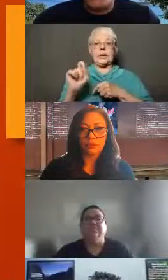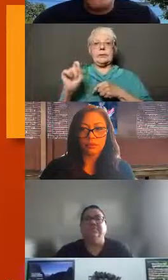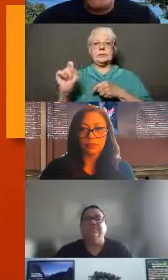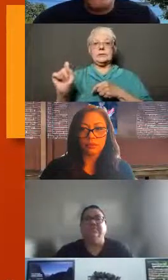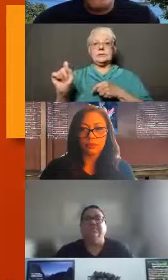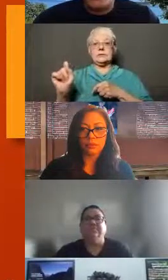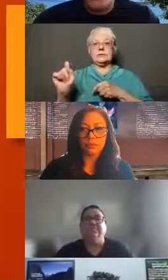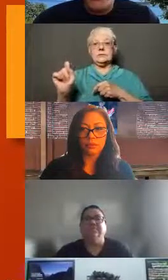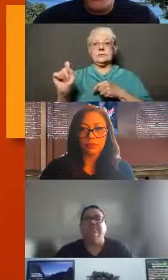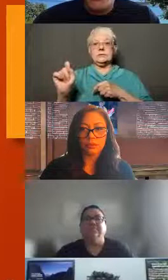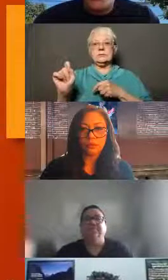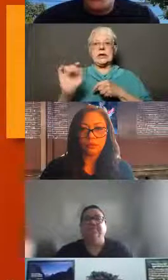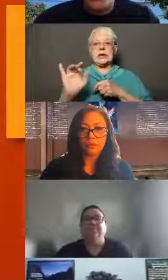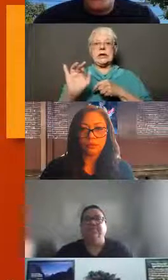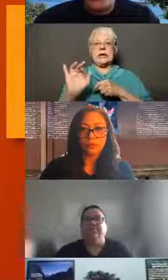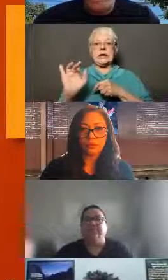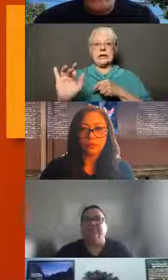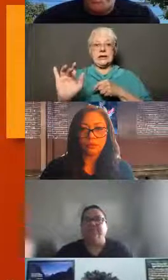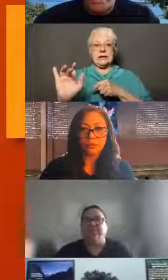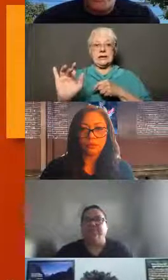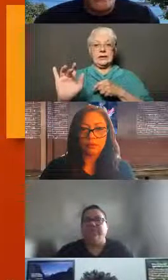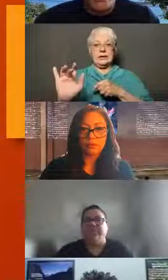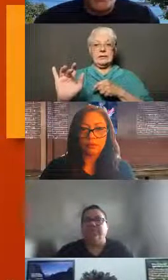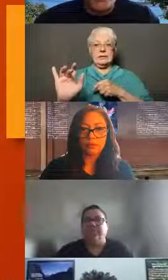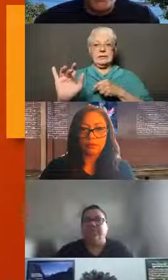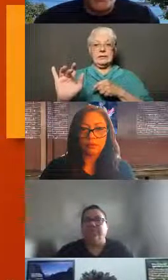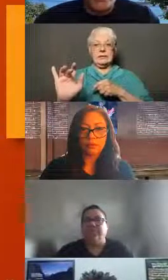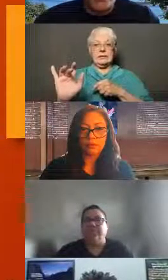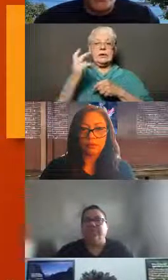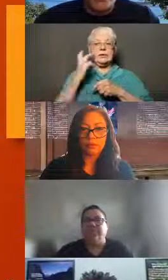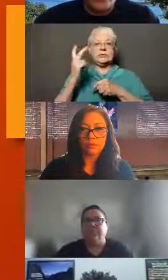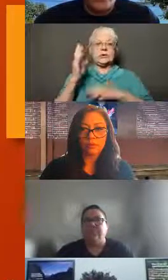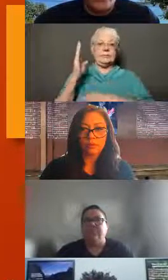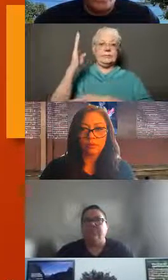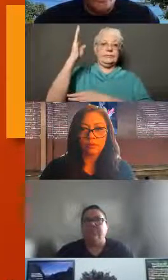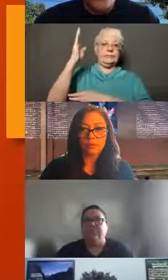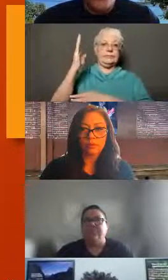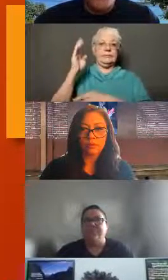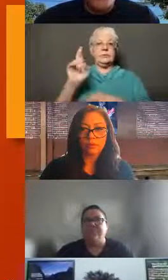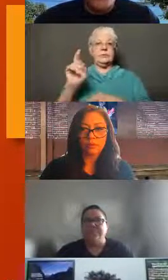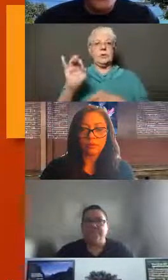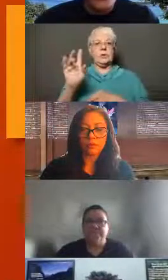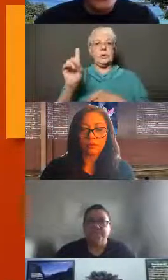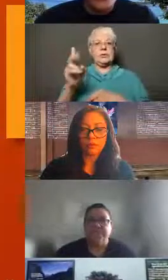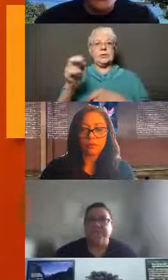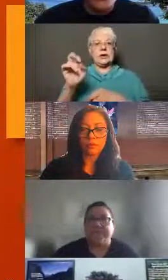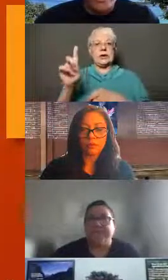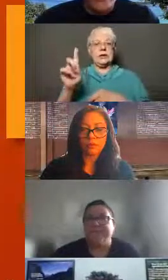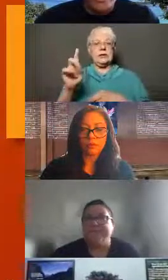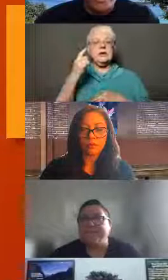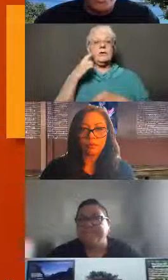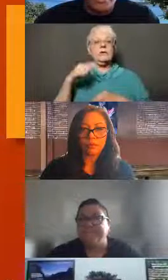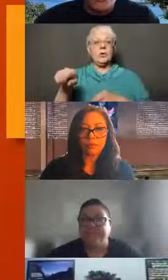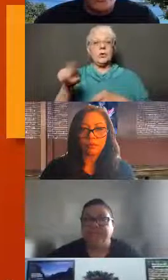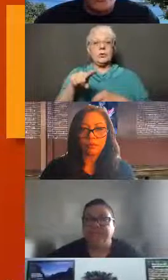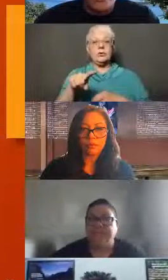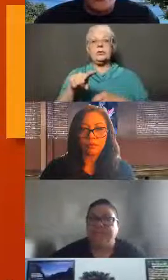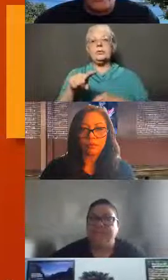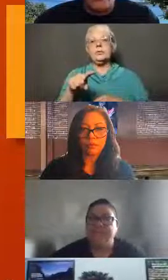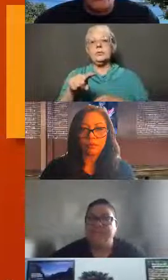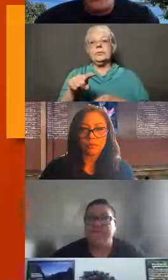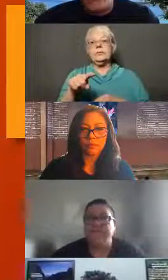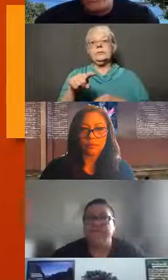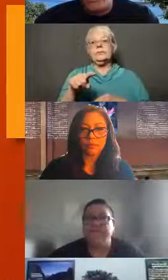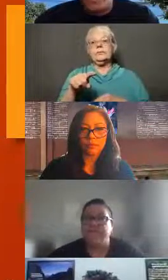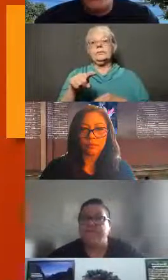If you click on those 3 buttons, you will see a raised hand feature. For those individuals who may be